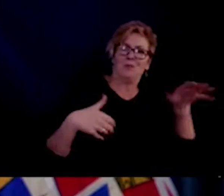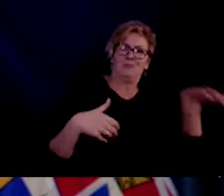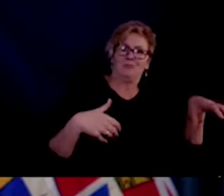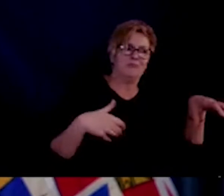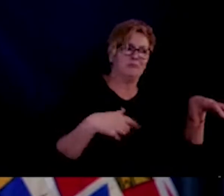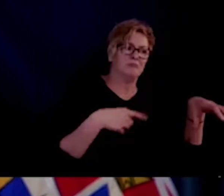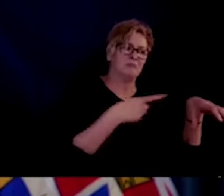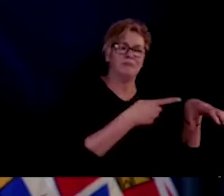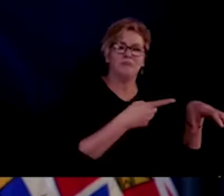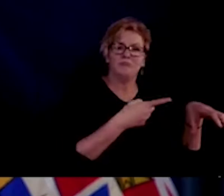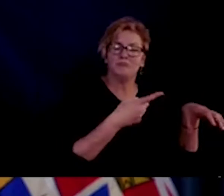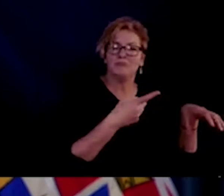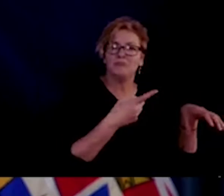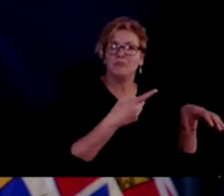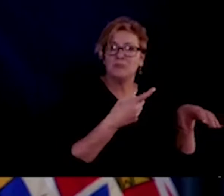event